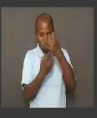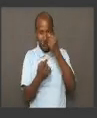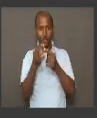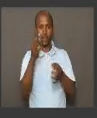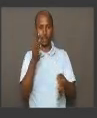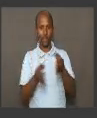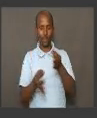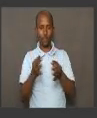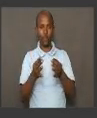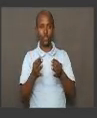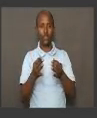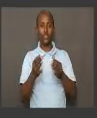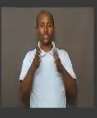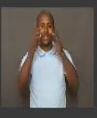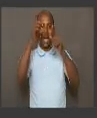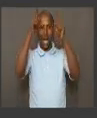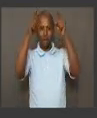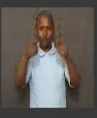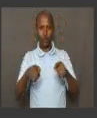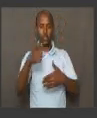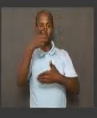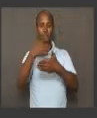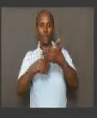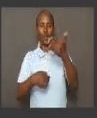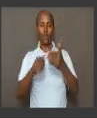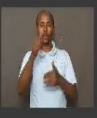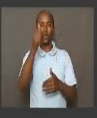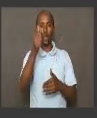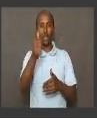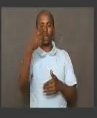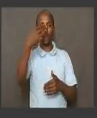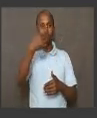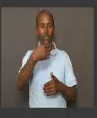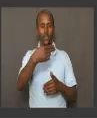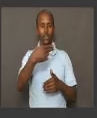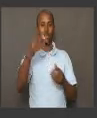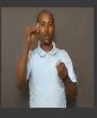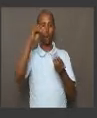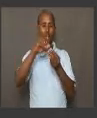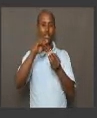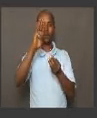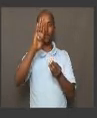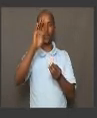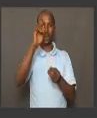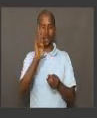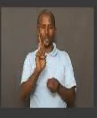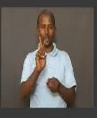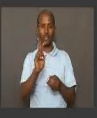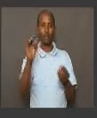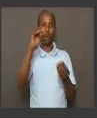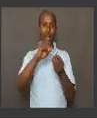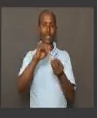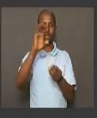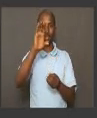if the absolute value of ah plus bk